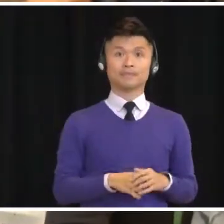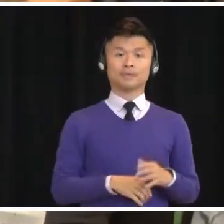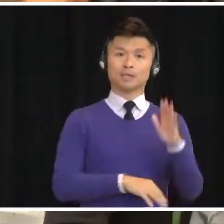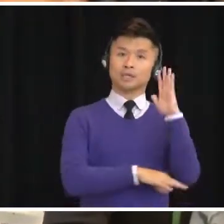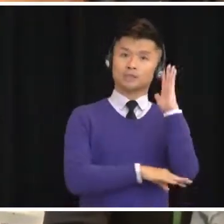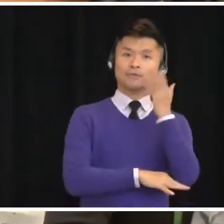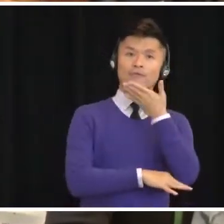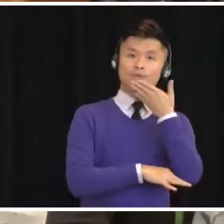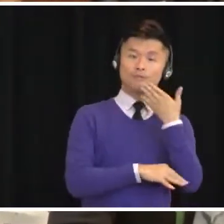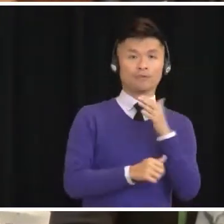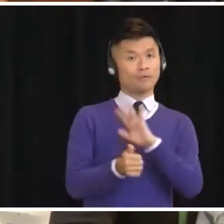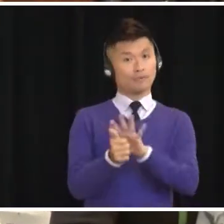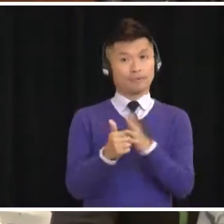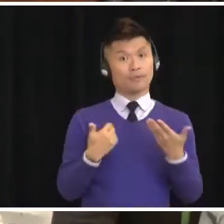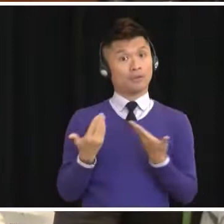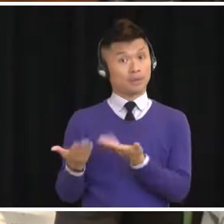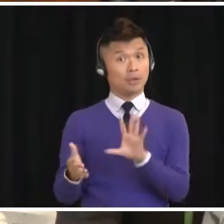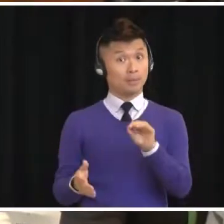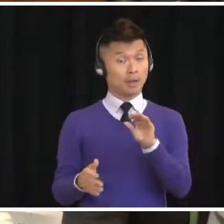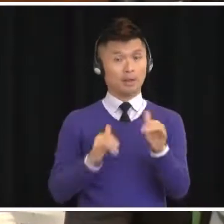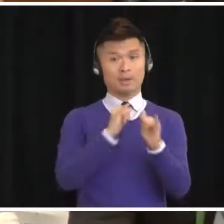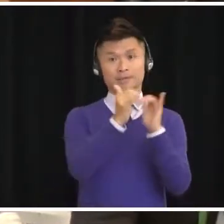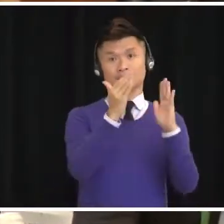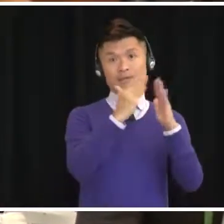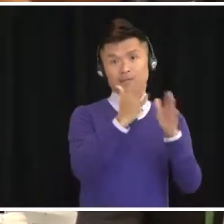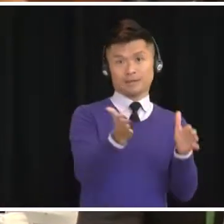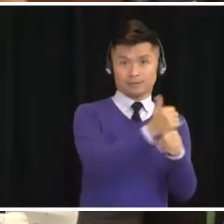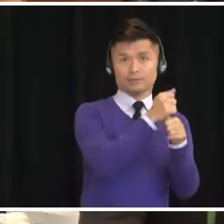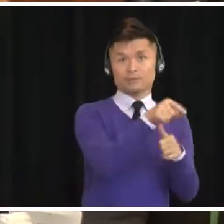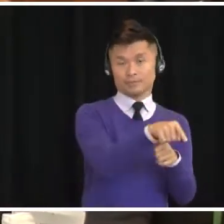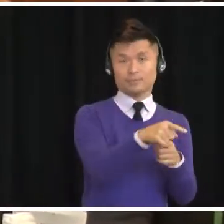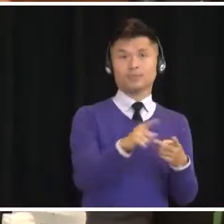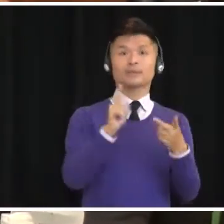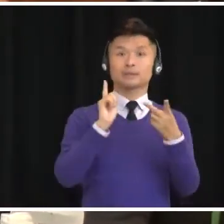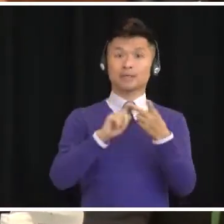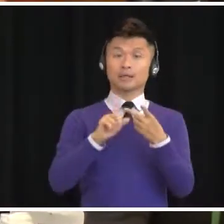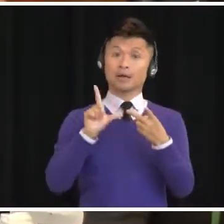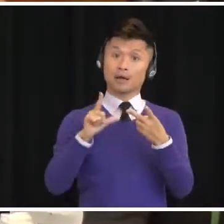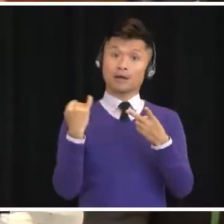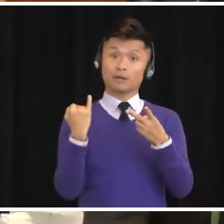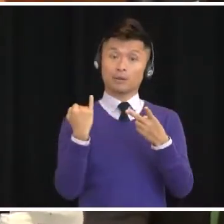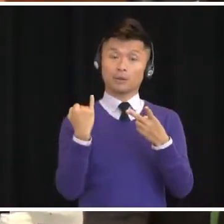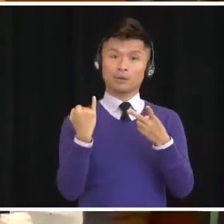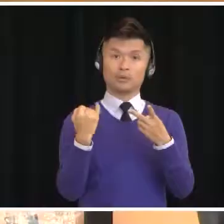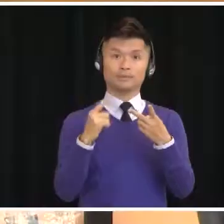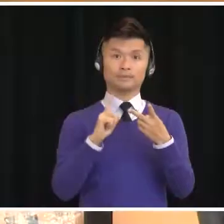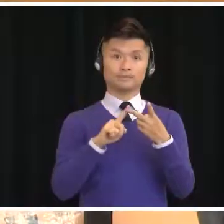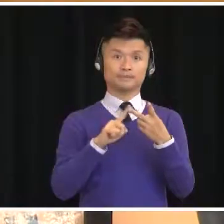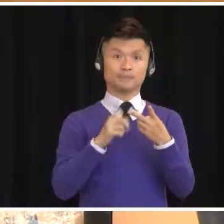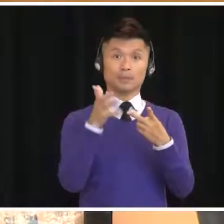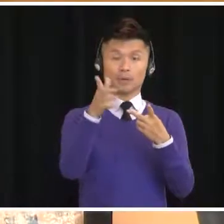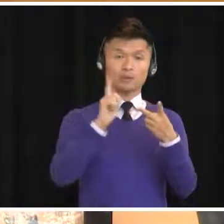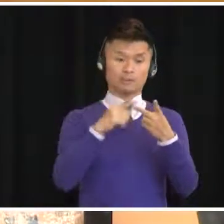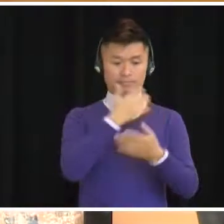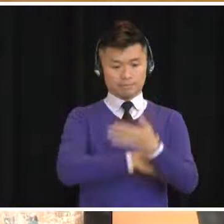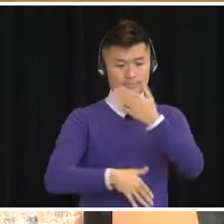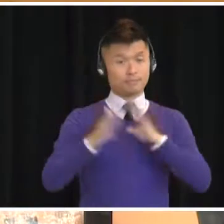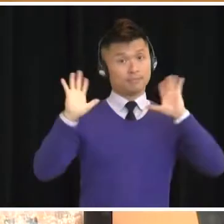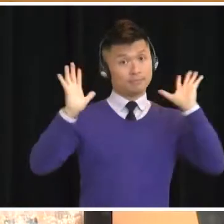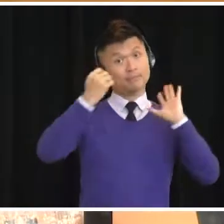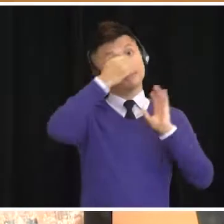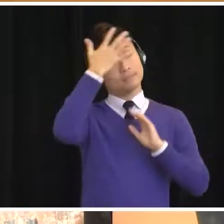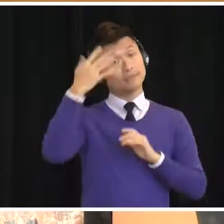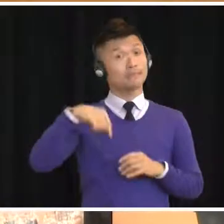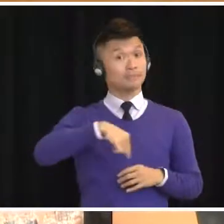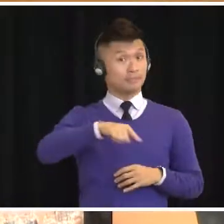what kind of services or benefits do they have? That's the first question. The second question is children